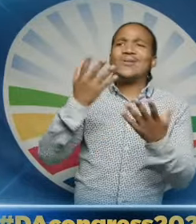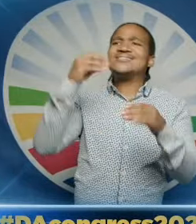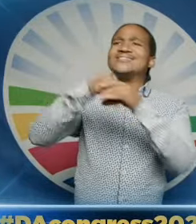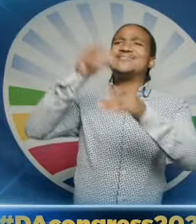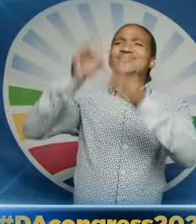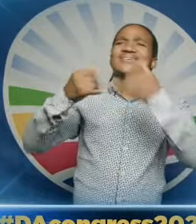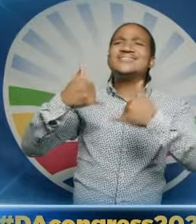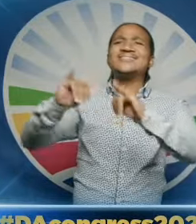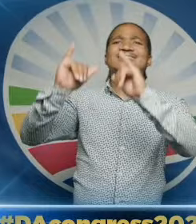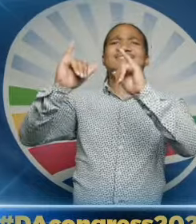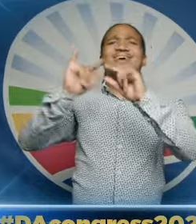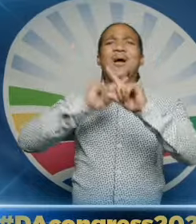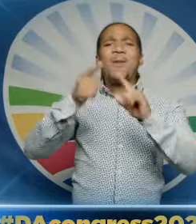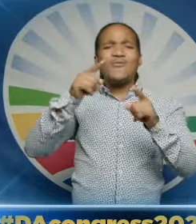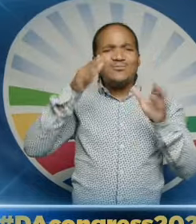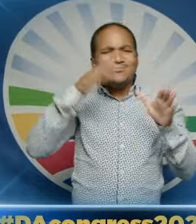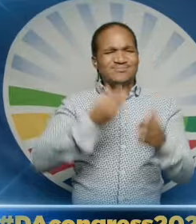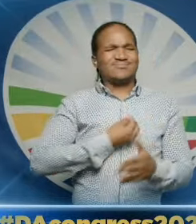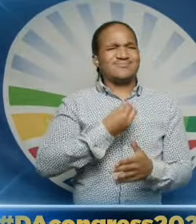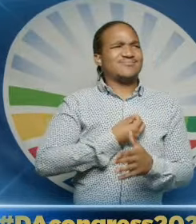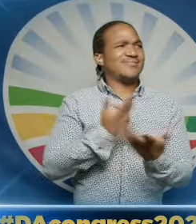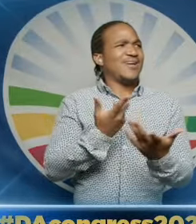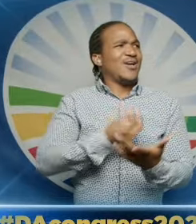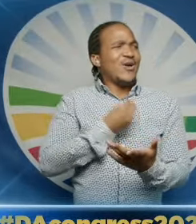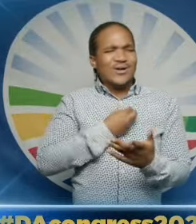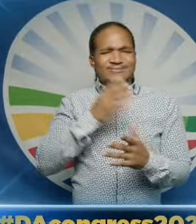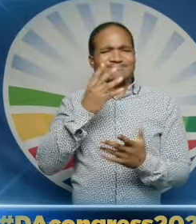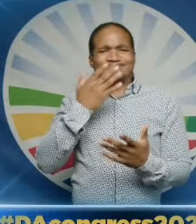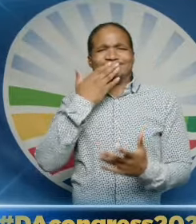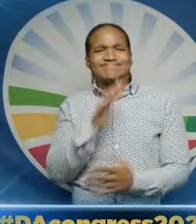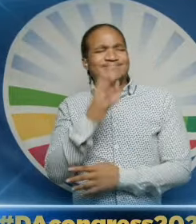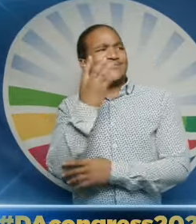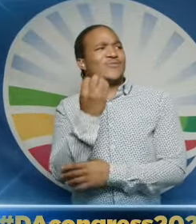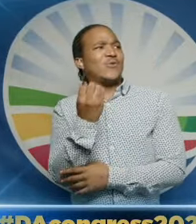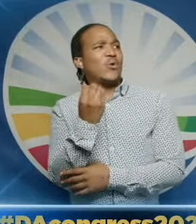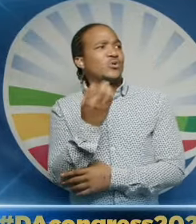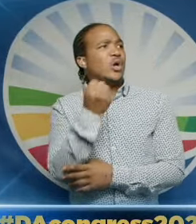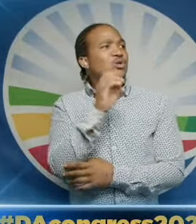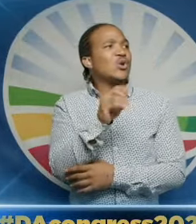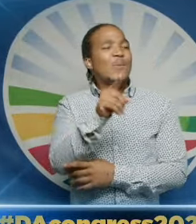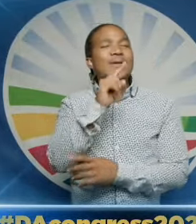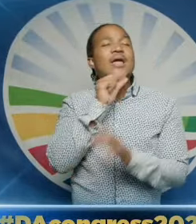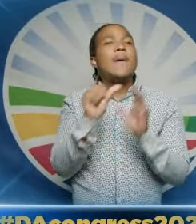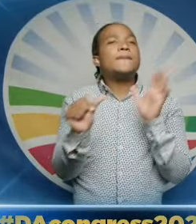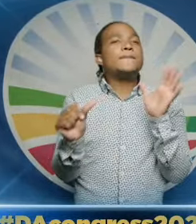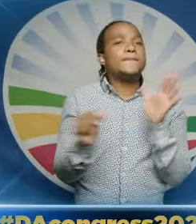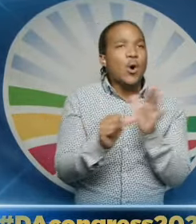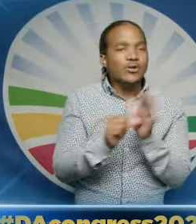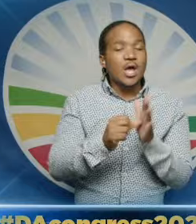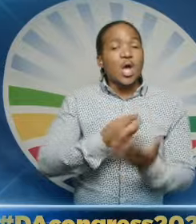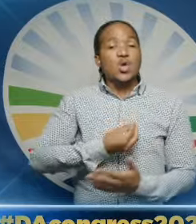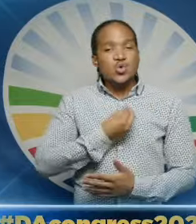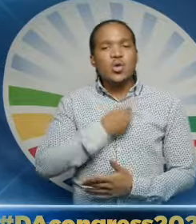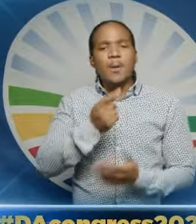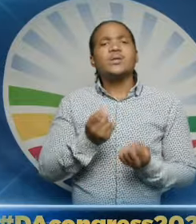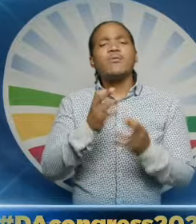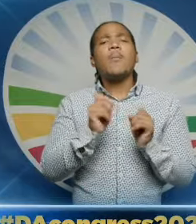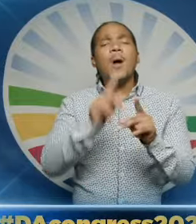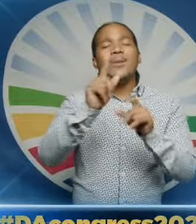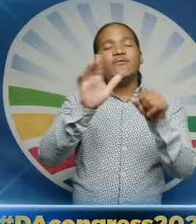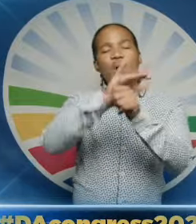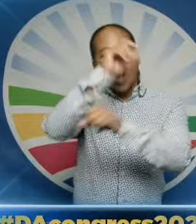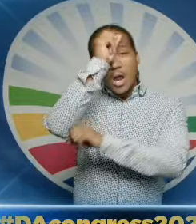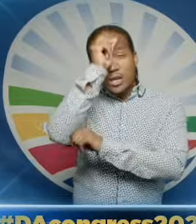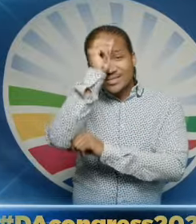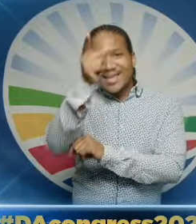politics amongst young people who have not even reached 40. And I think this is where it's important, even young people, for them to understand that